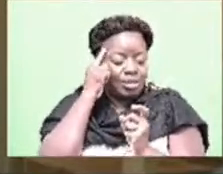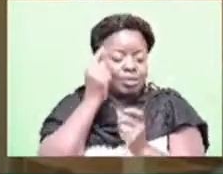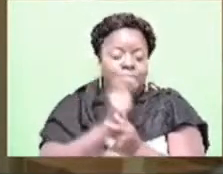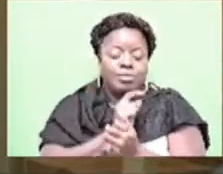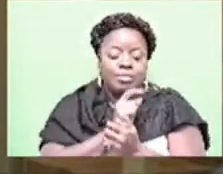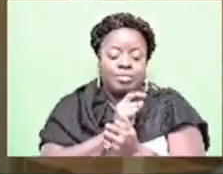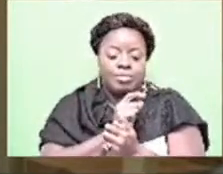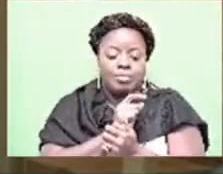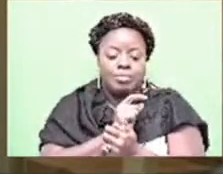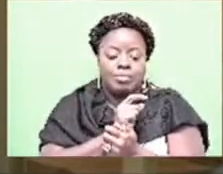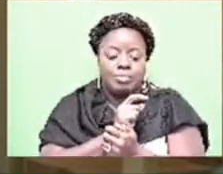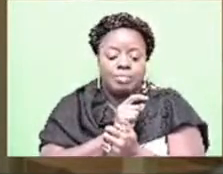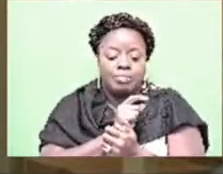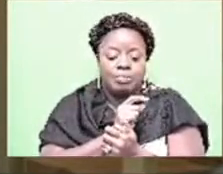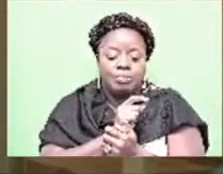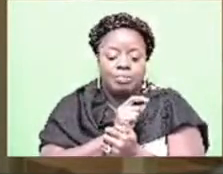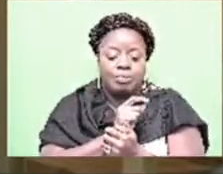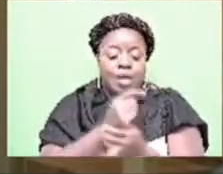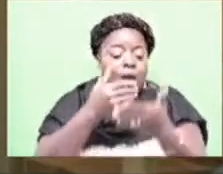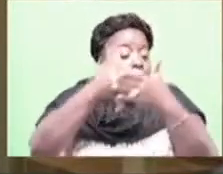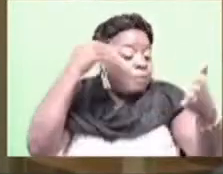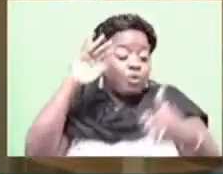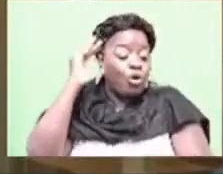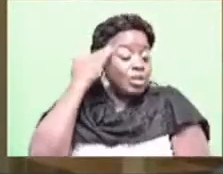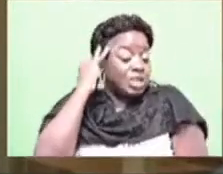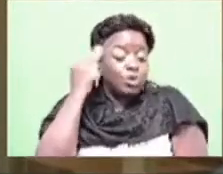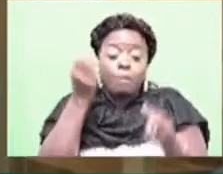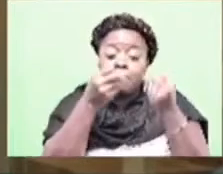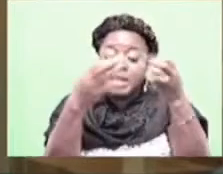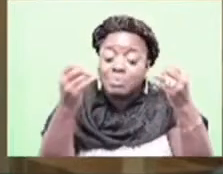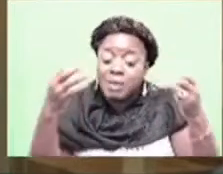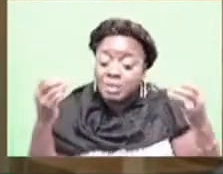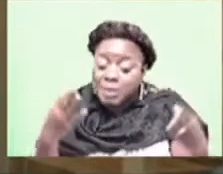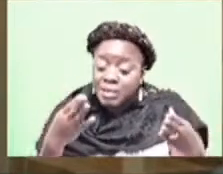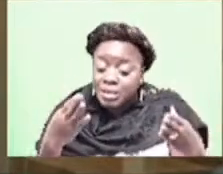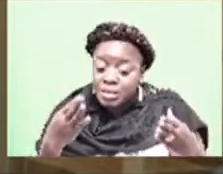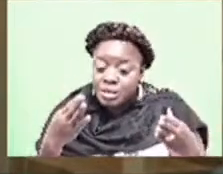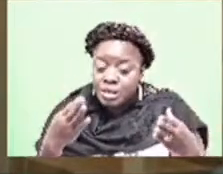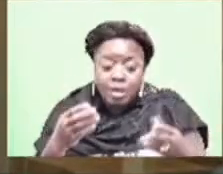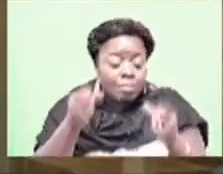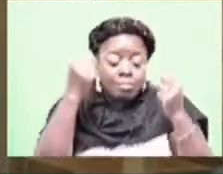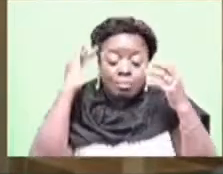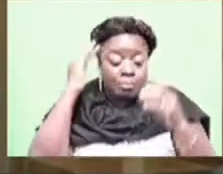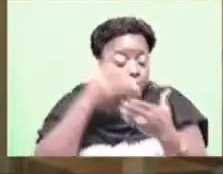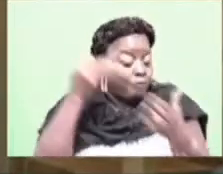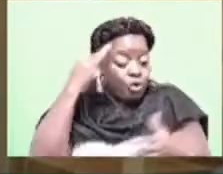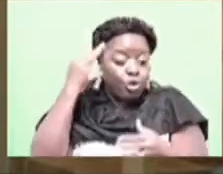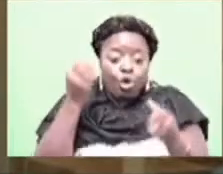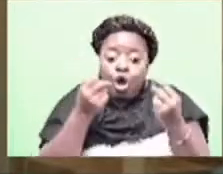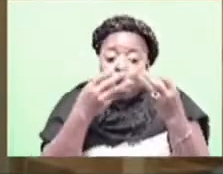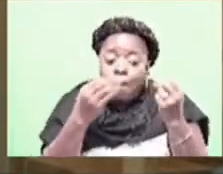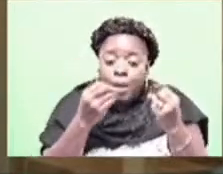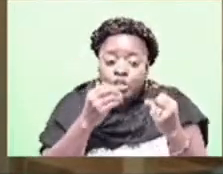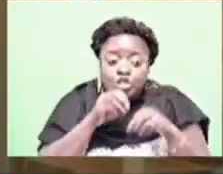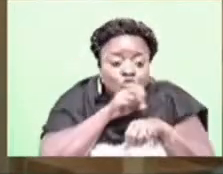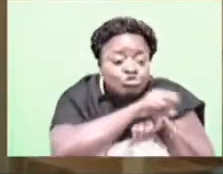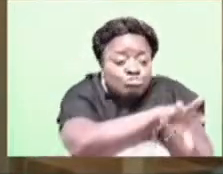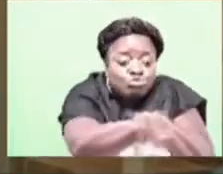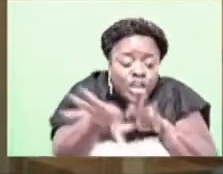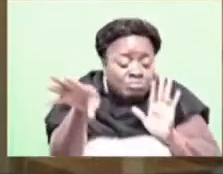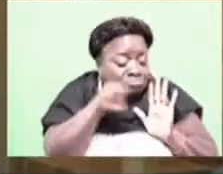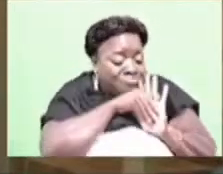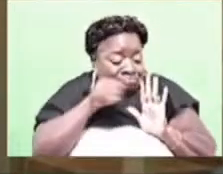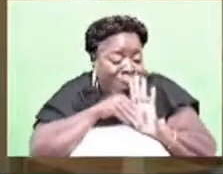we did not know then was the extent of transmissibility. What we know now